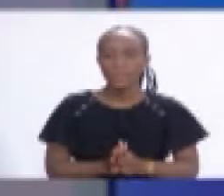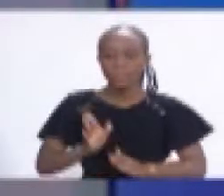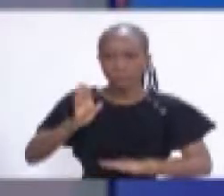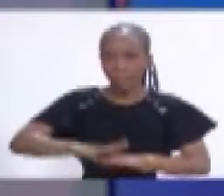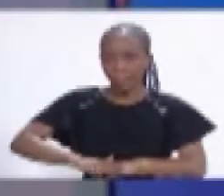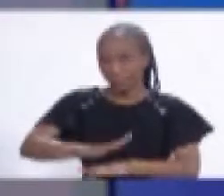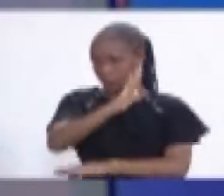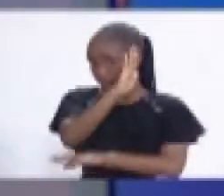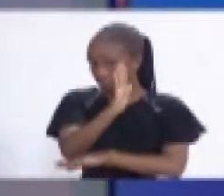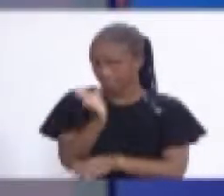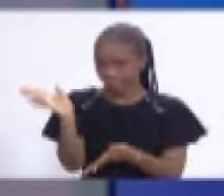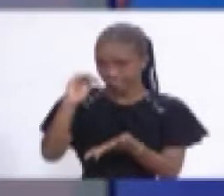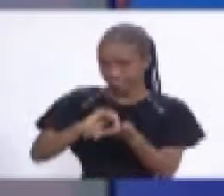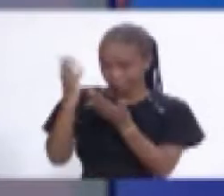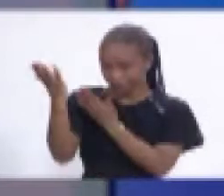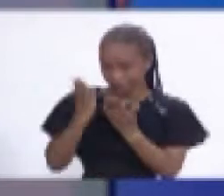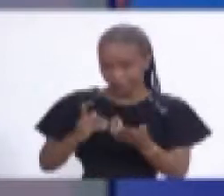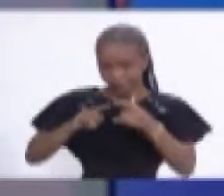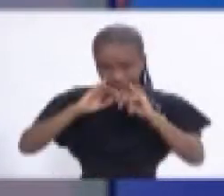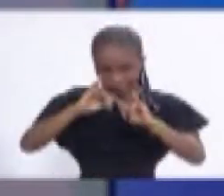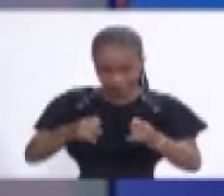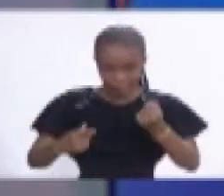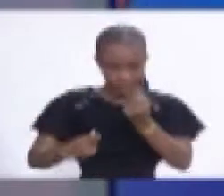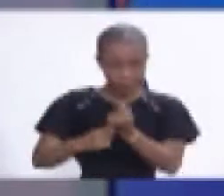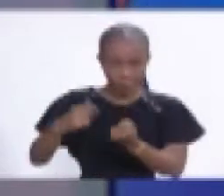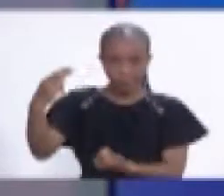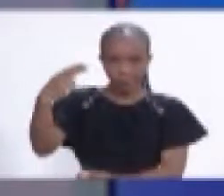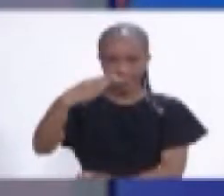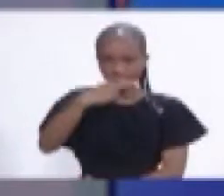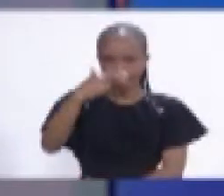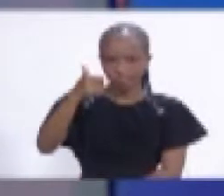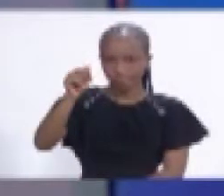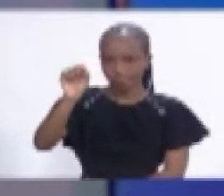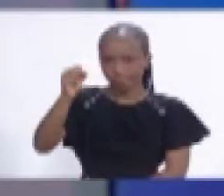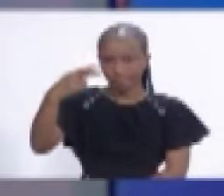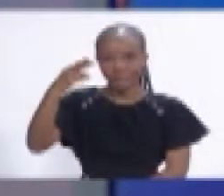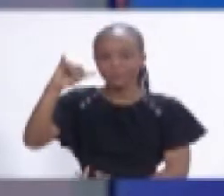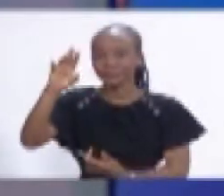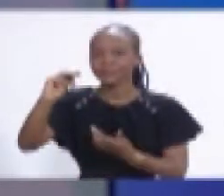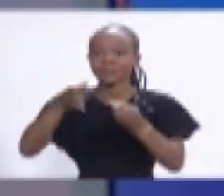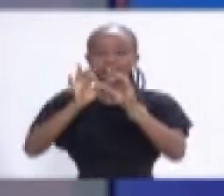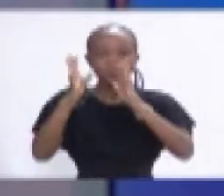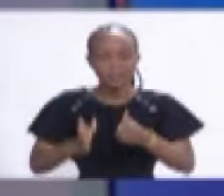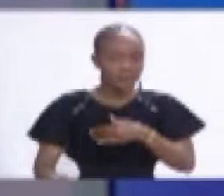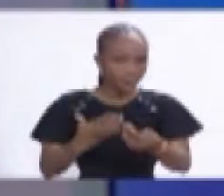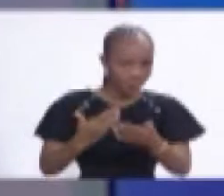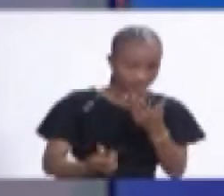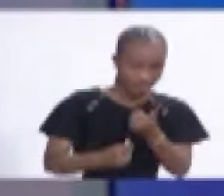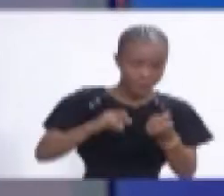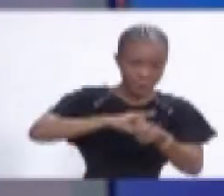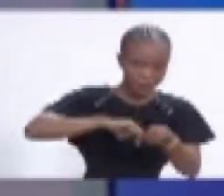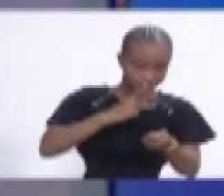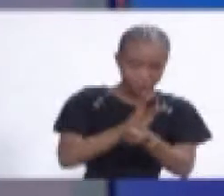Good evening once more and welcome to the broadcast. My name is Abdiaziz. Hashim, sign language interpreter. At the bottom end of the screen is Joyce Warimum. And we start with